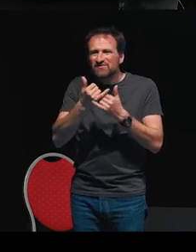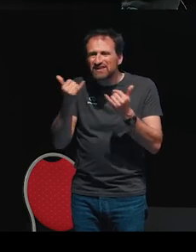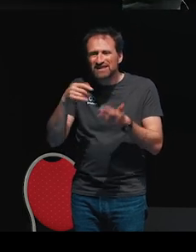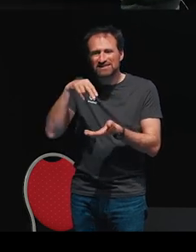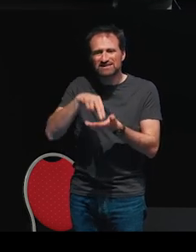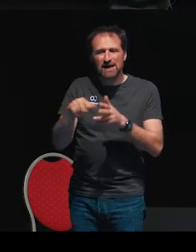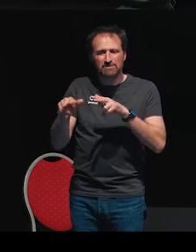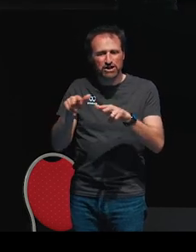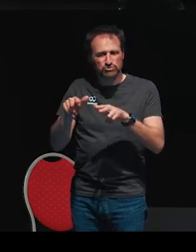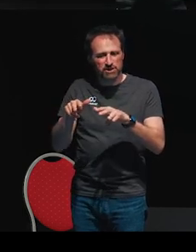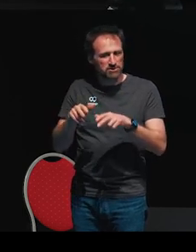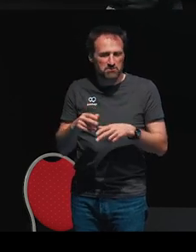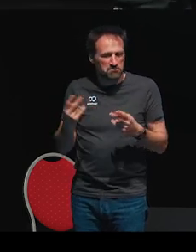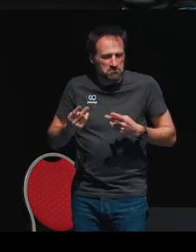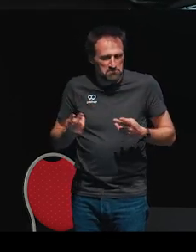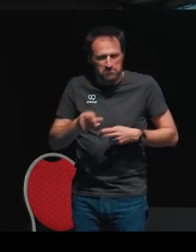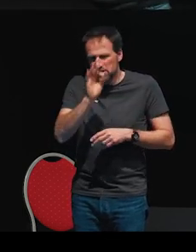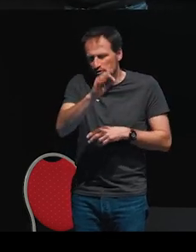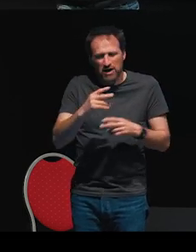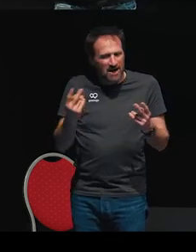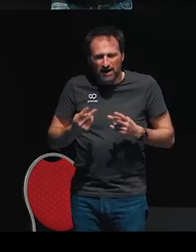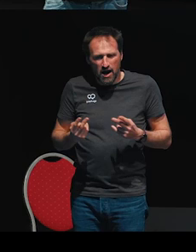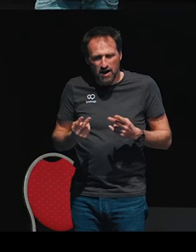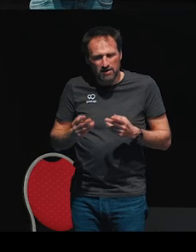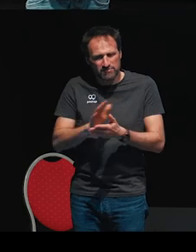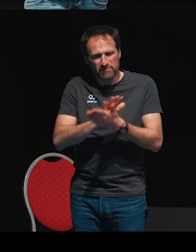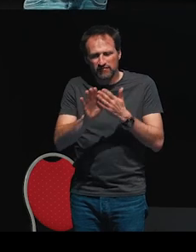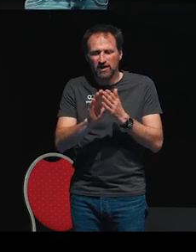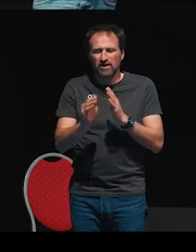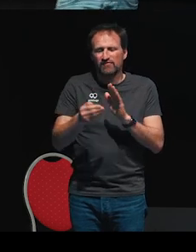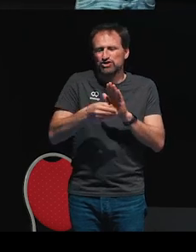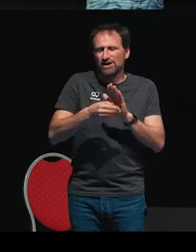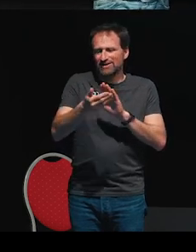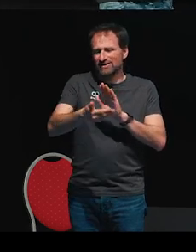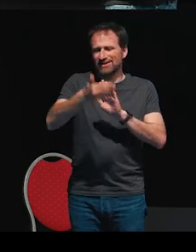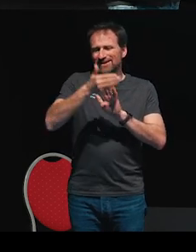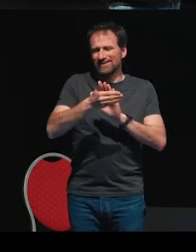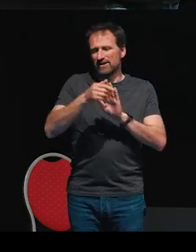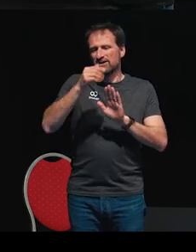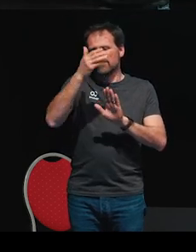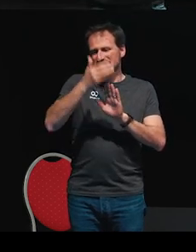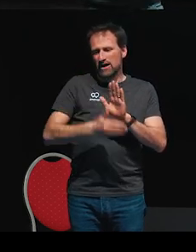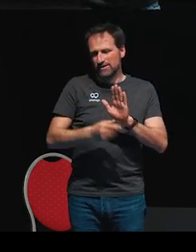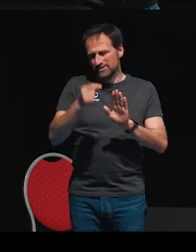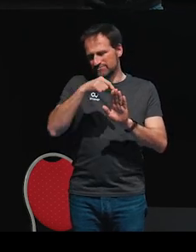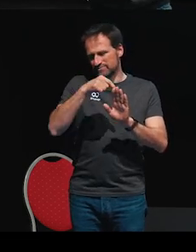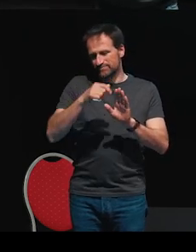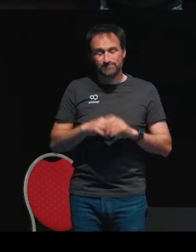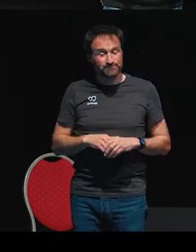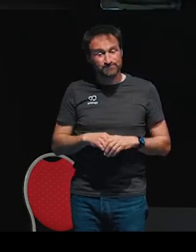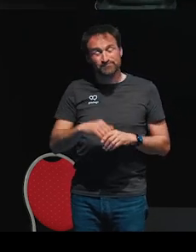They don't care about it. It's just hidden behind this facet. And because of this, it also